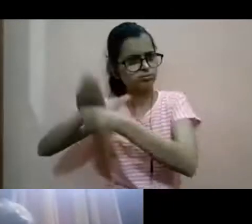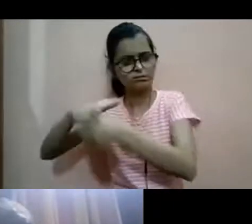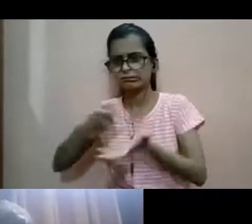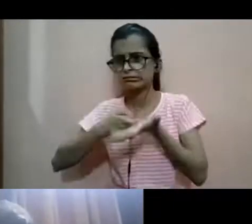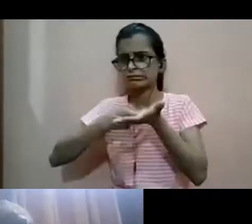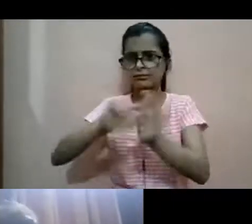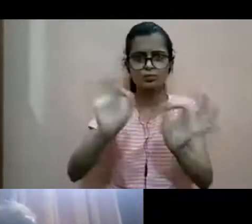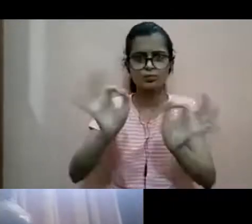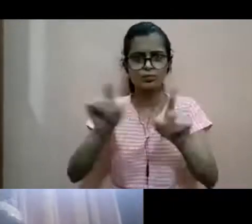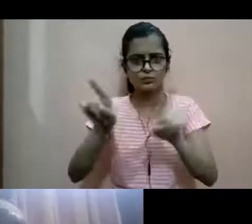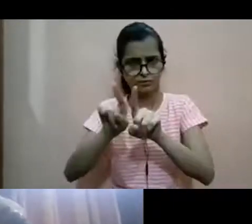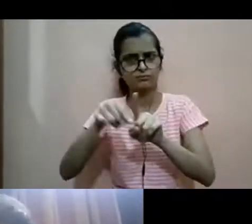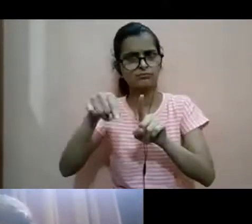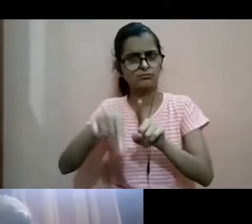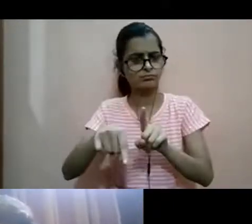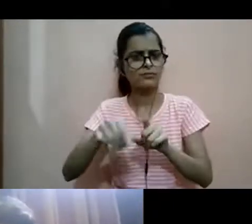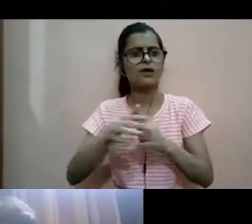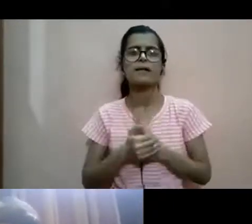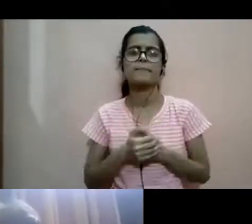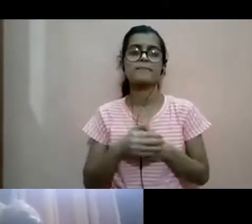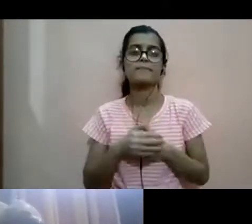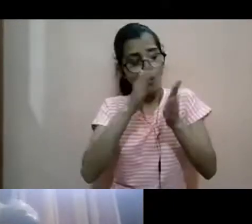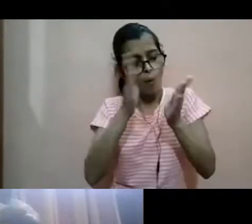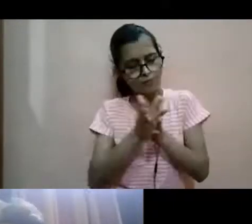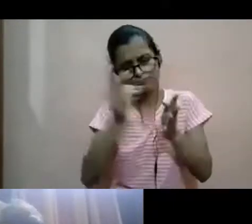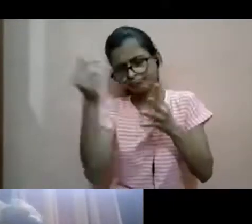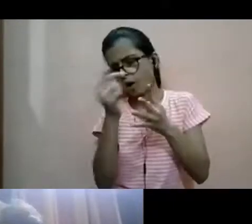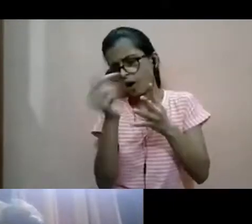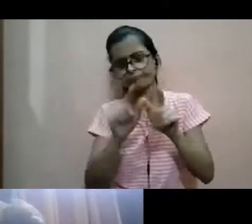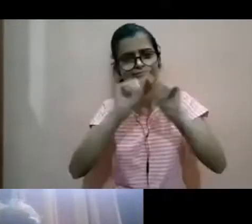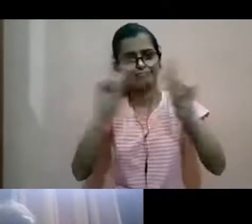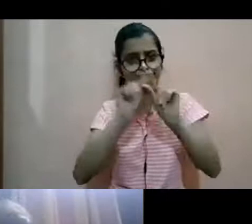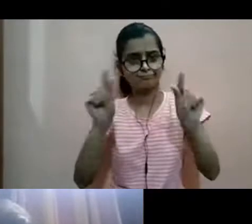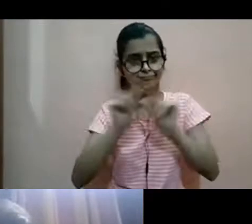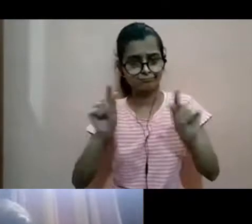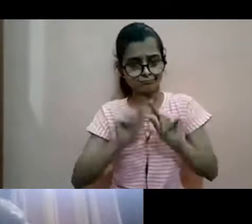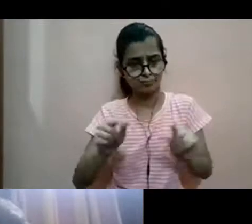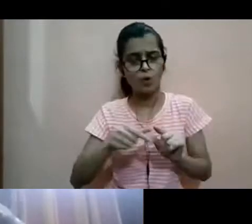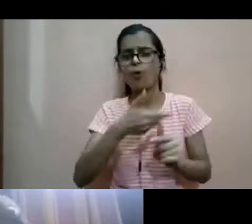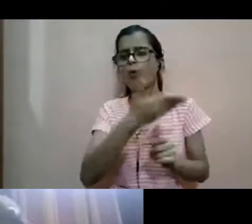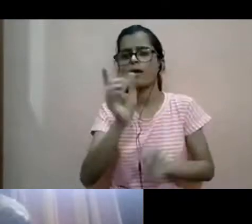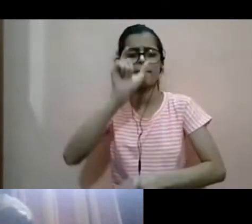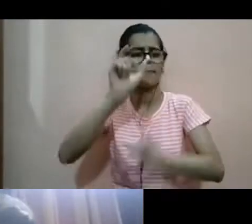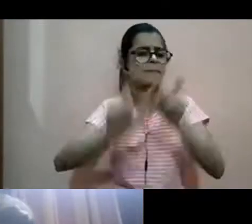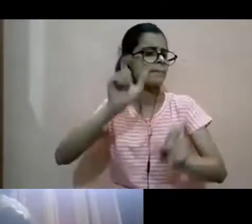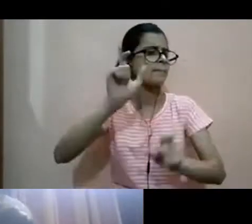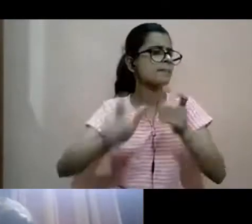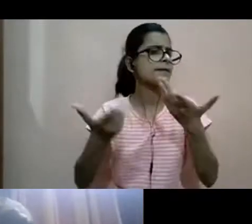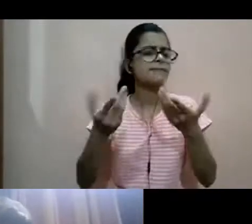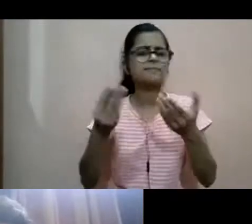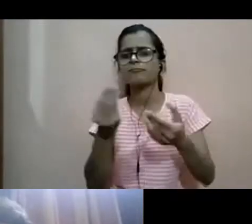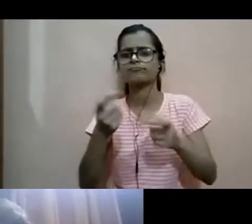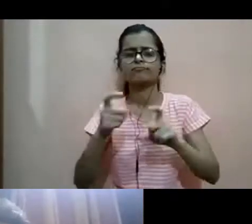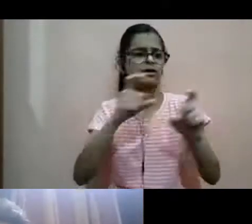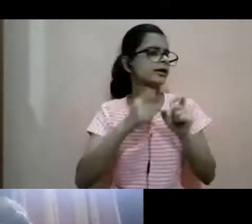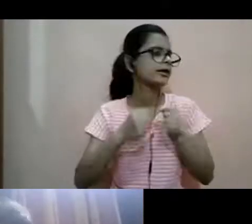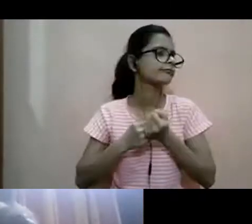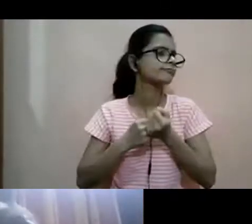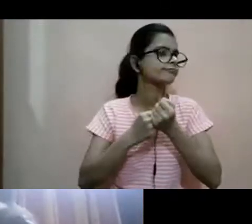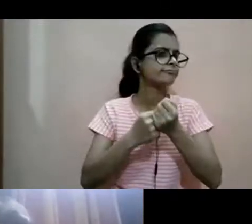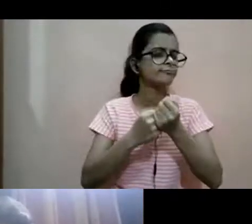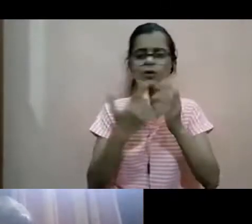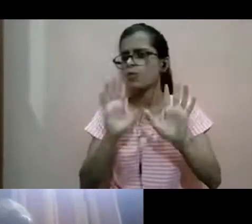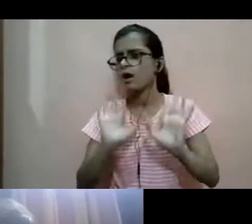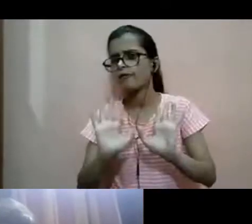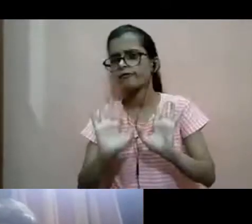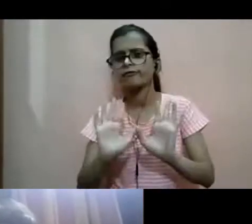the recipient of care. I think all these are things about which we will be, those of us who are caregivers ourselves would hopefully